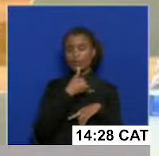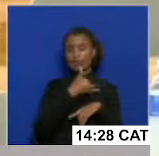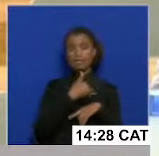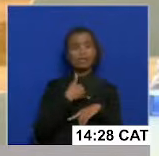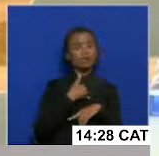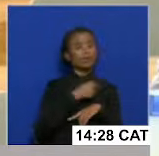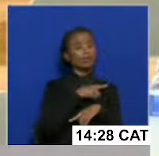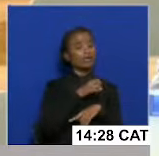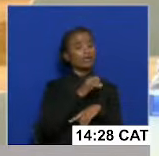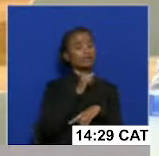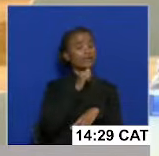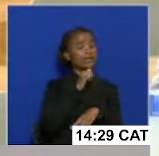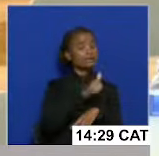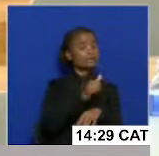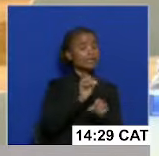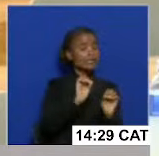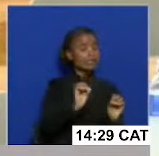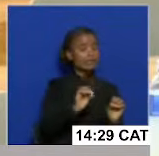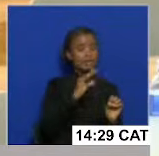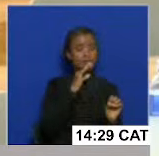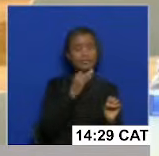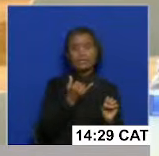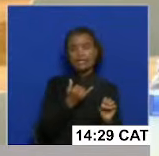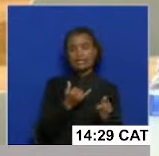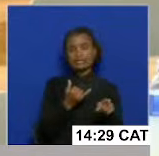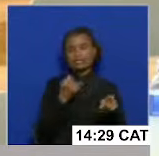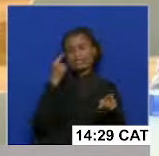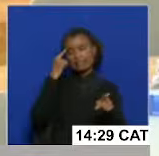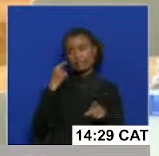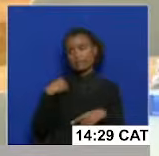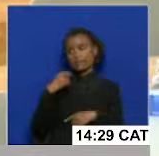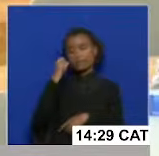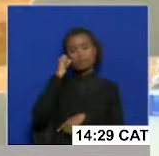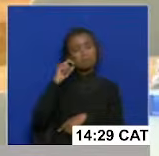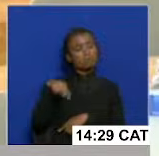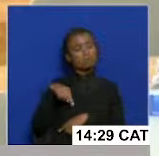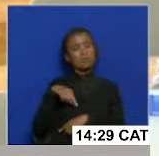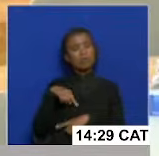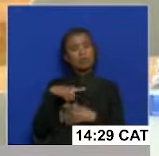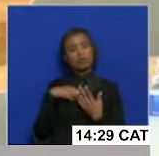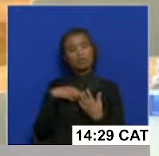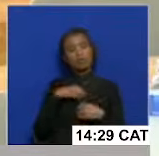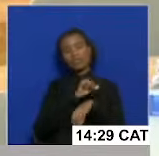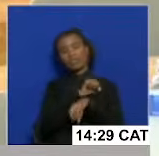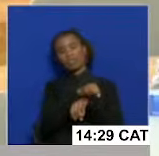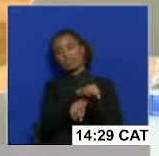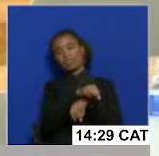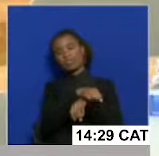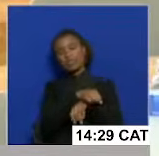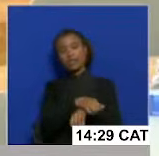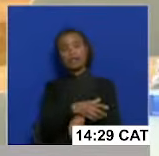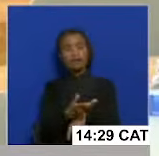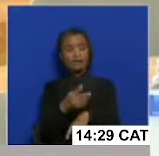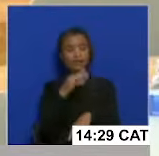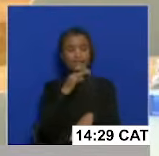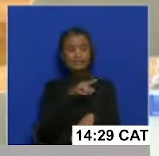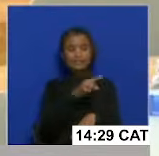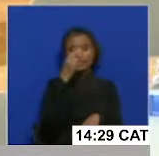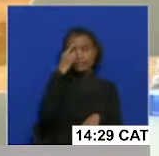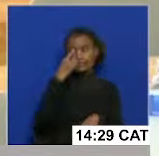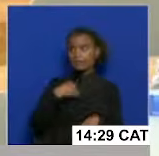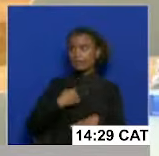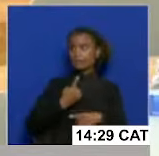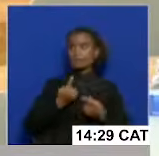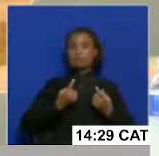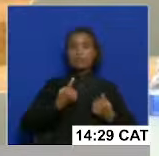I'm avoiding her or I got what I wanted. Then she's on her own and all that. So I think sometimes I will just